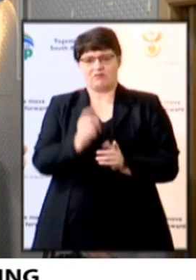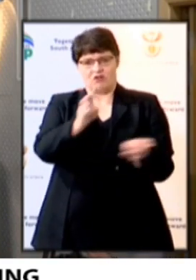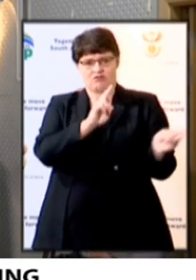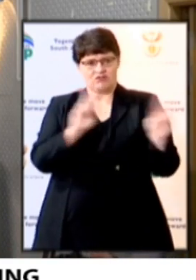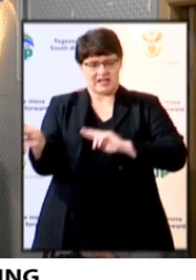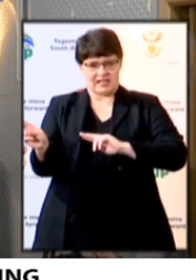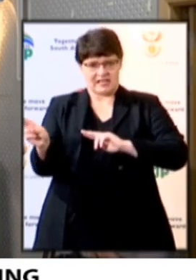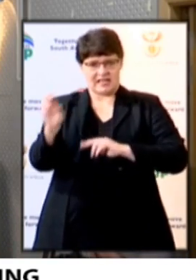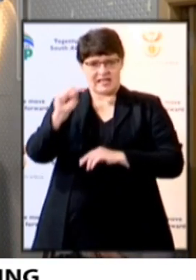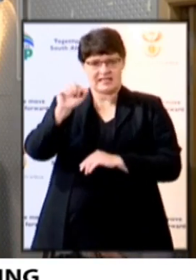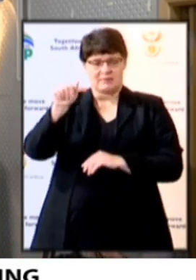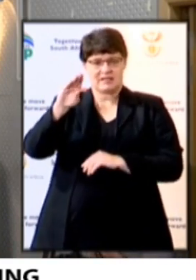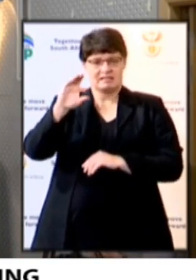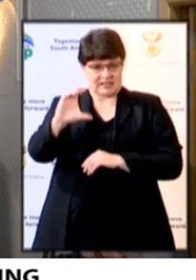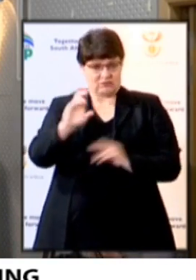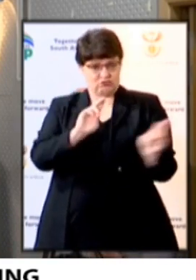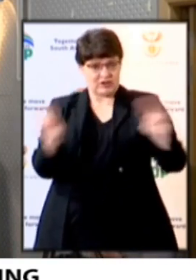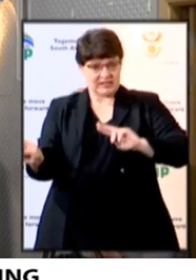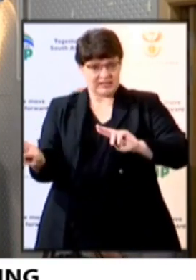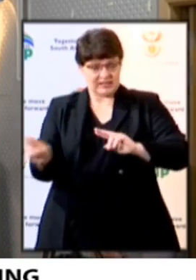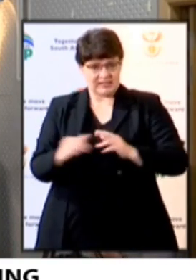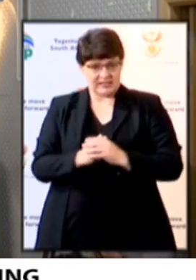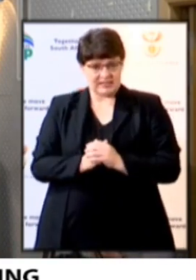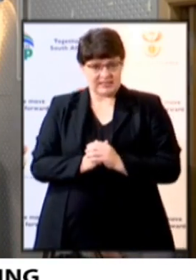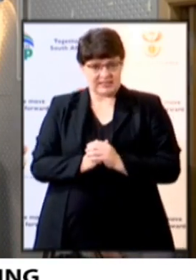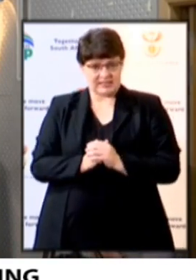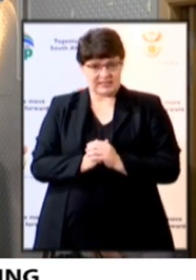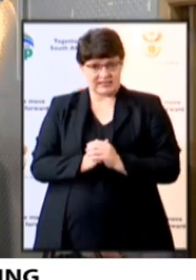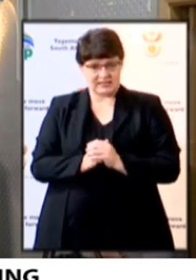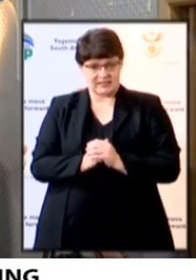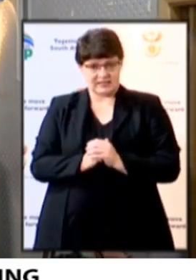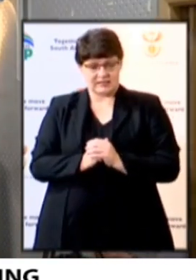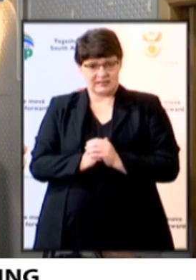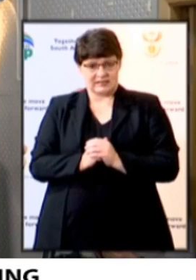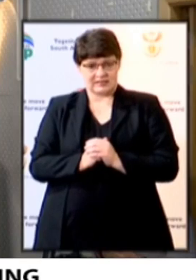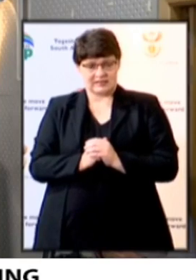ready, SABC, if you are ready with your feet,